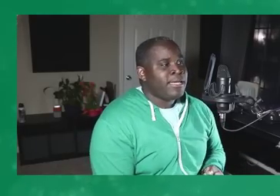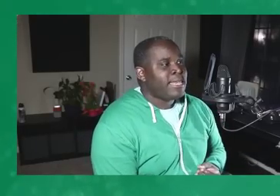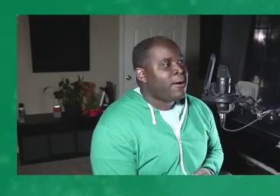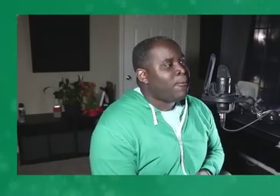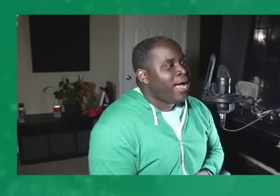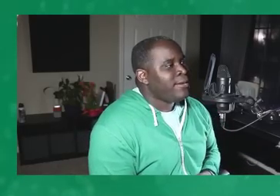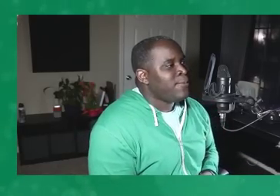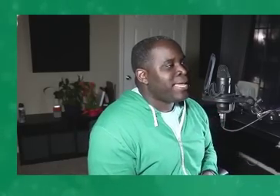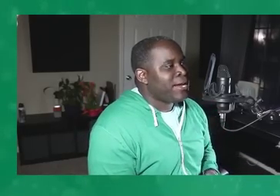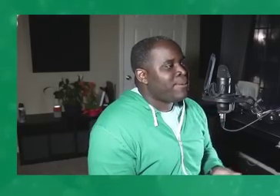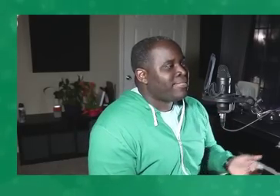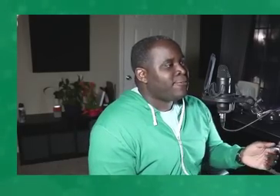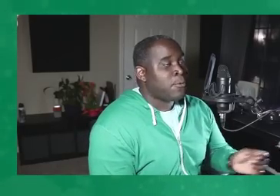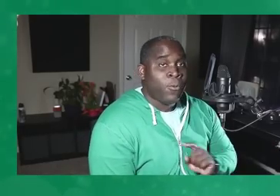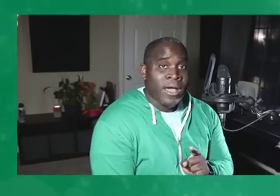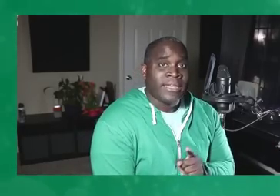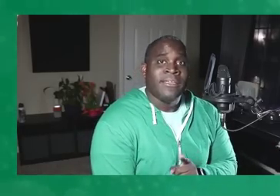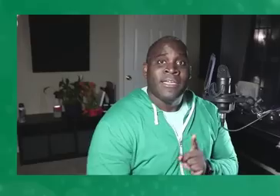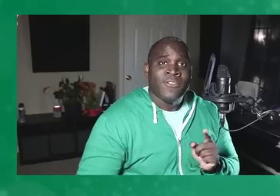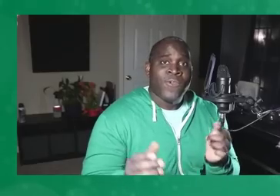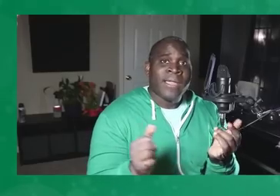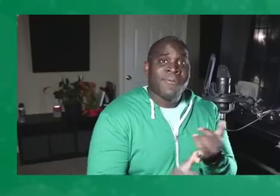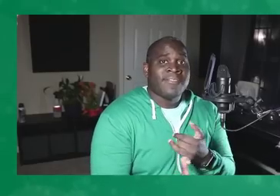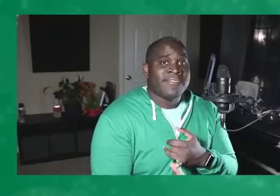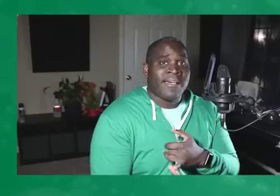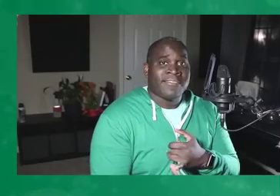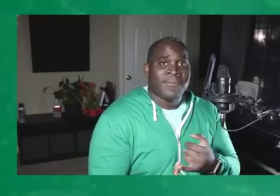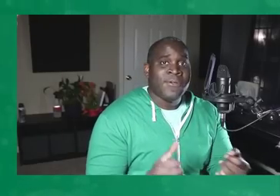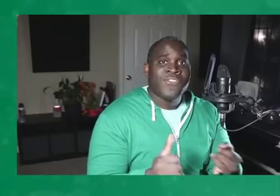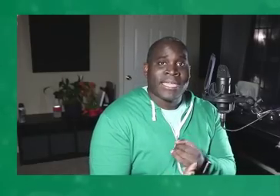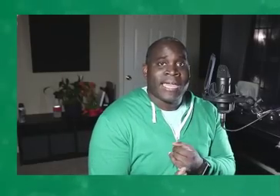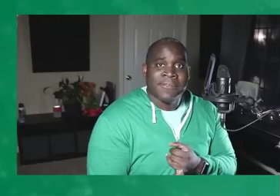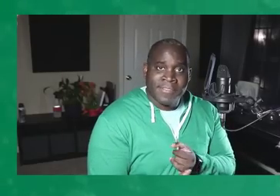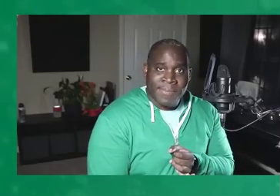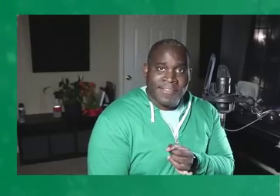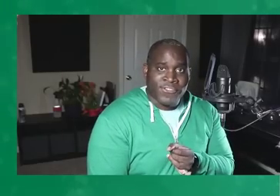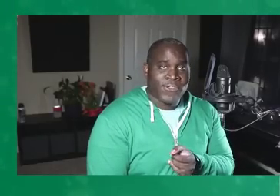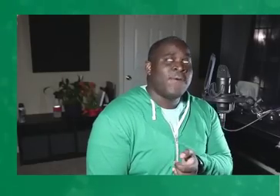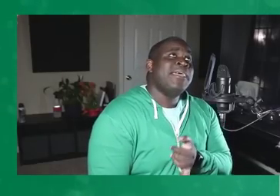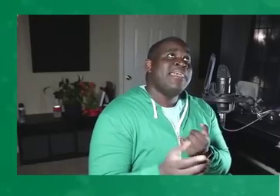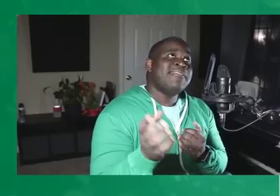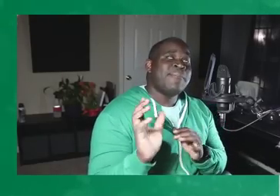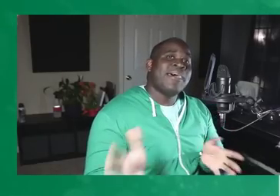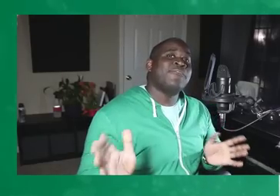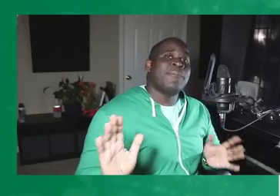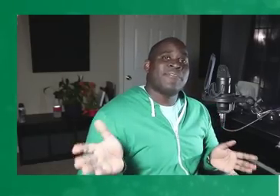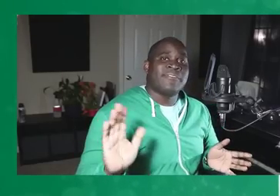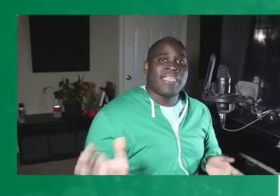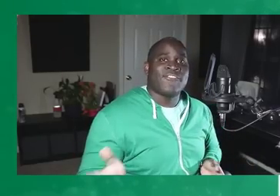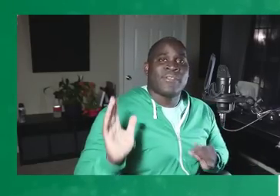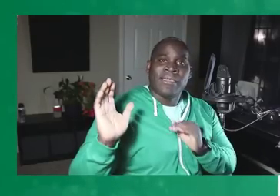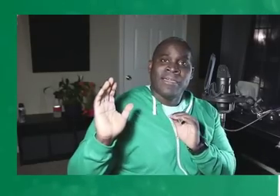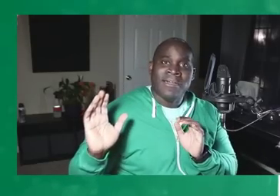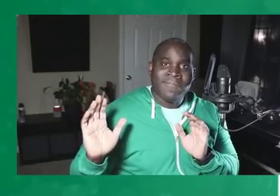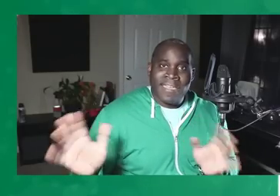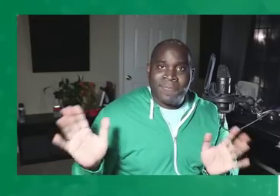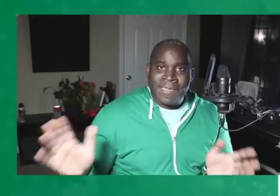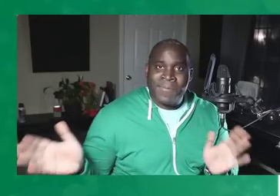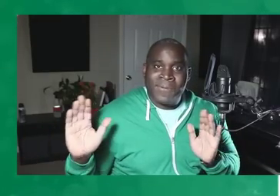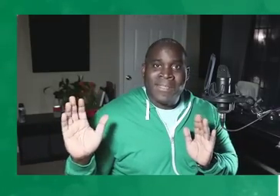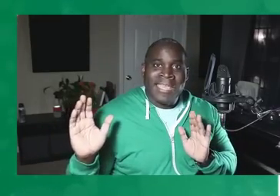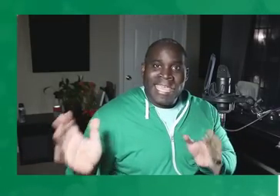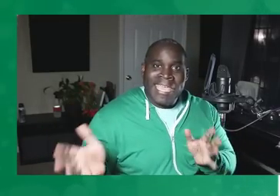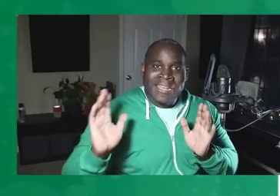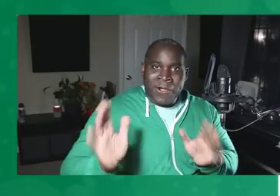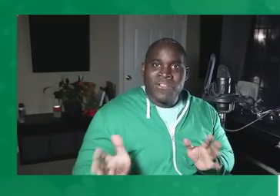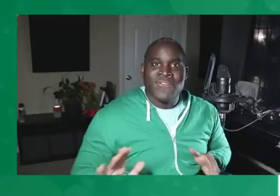language. Now, why do we care about this? Well, one, Dragon Prince is awesome. Go check it out. It's an amazing show. It's the best representation of deaf